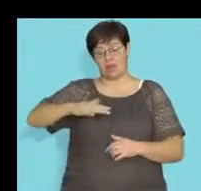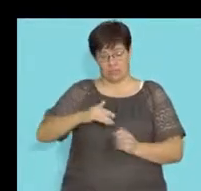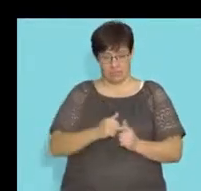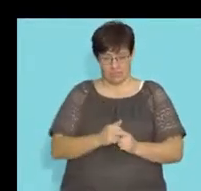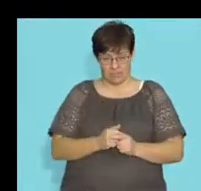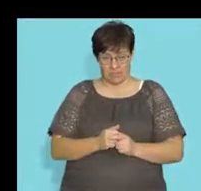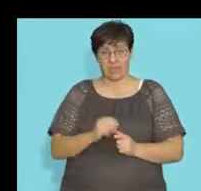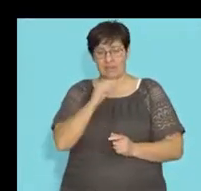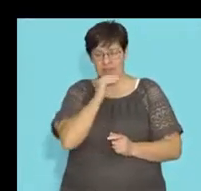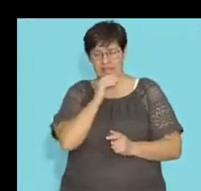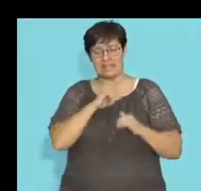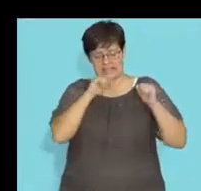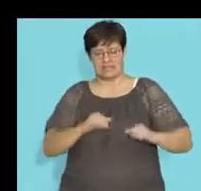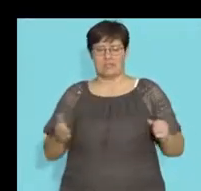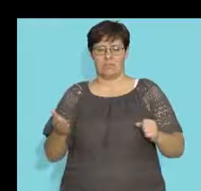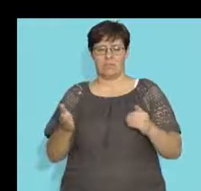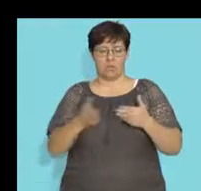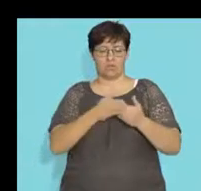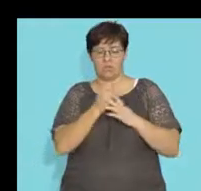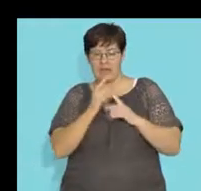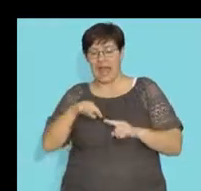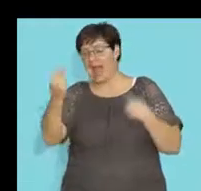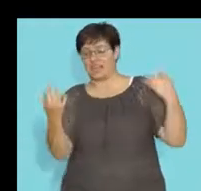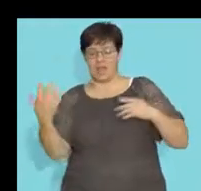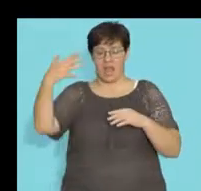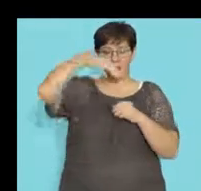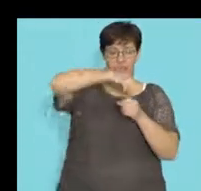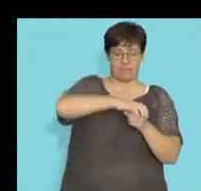talking about chemical equilibrium here. It's a closed system.